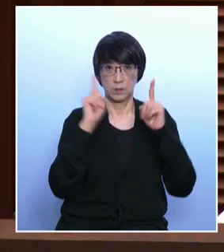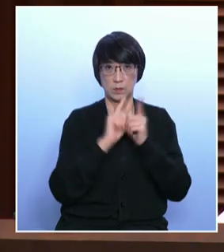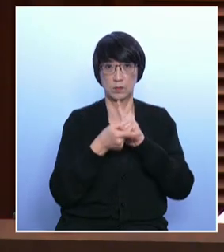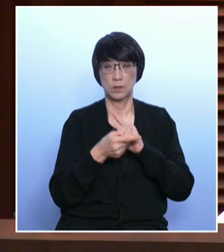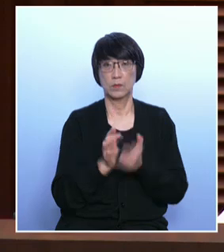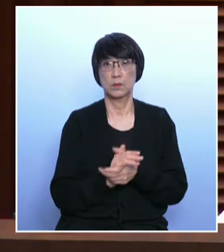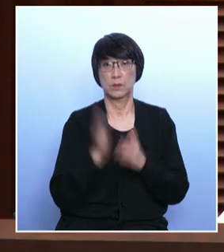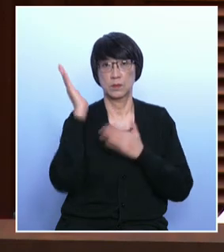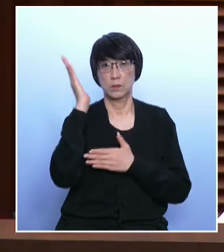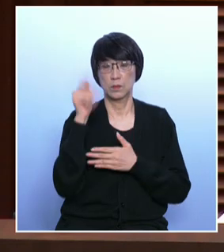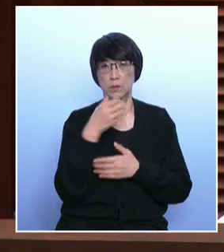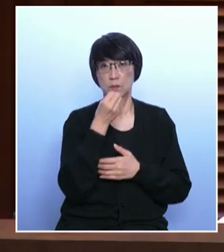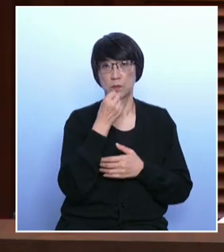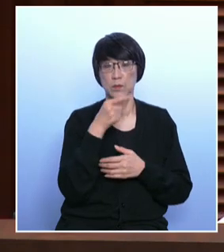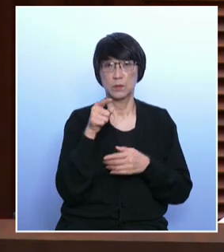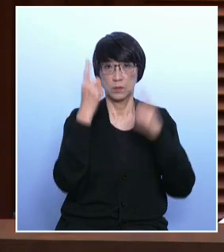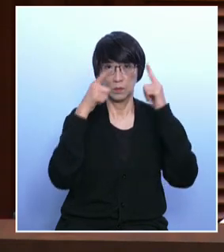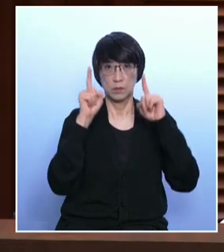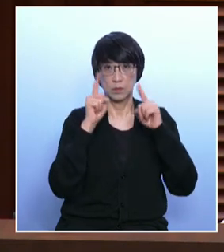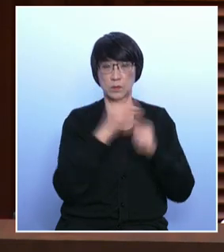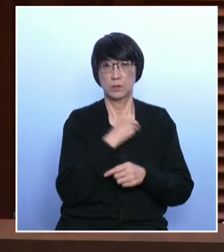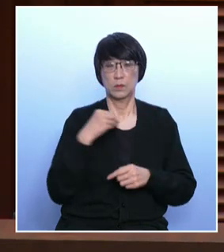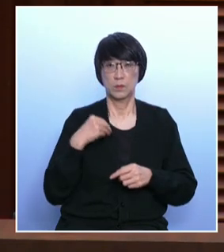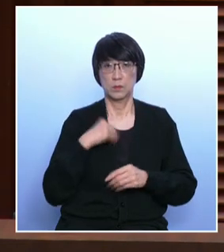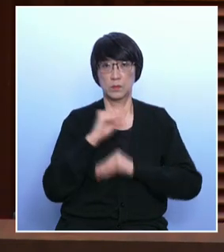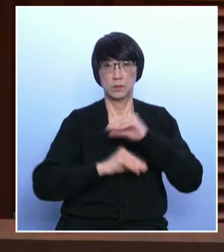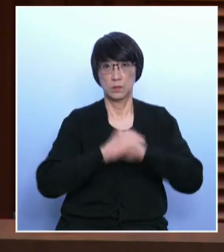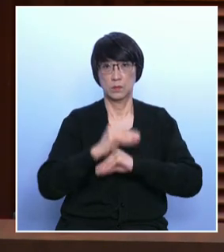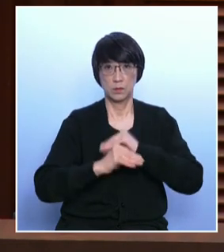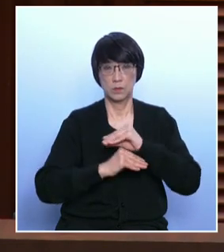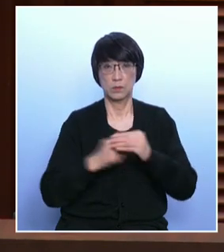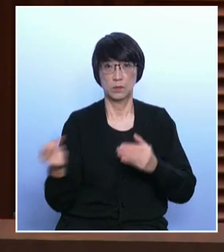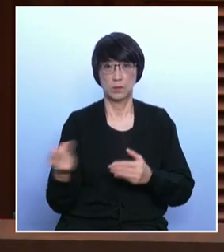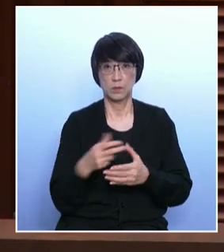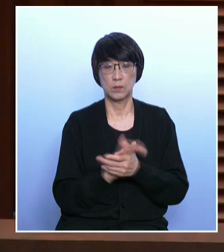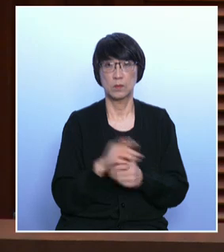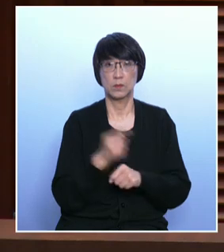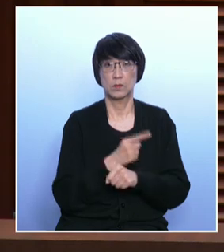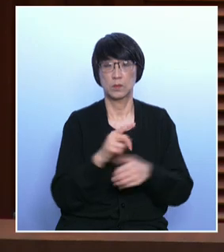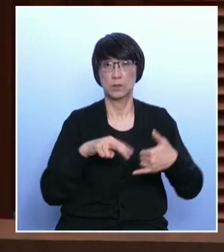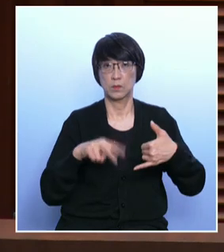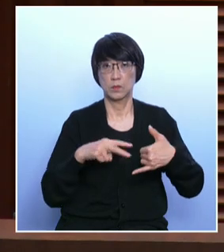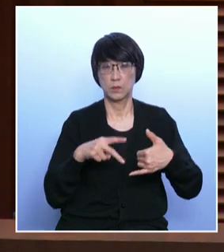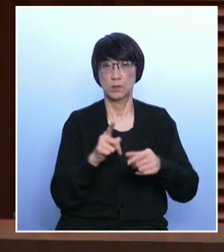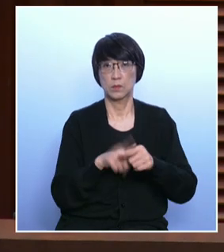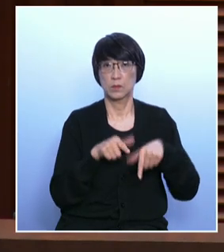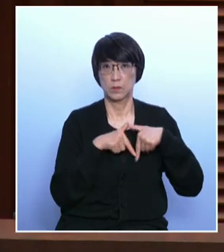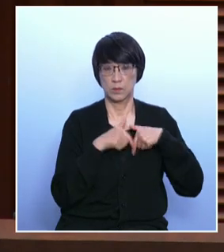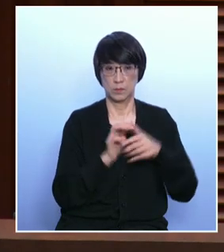as well as representatives from the Hong Kong U, we are going to brief members on the